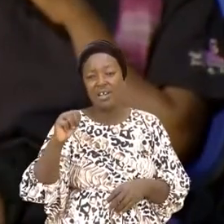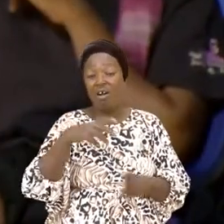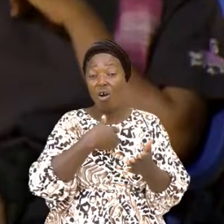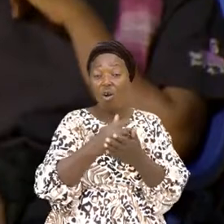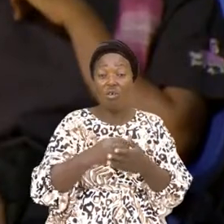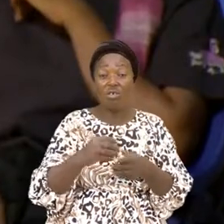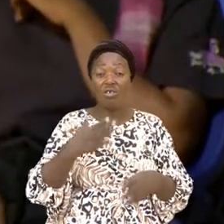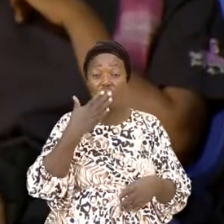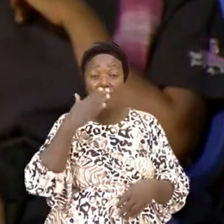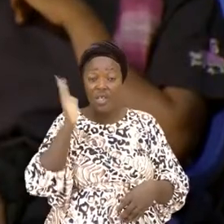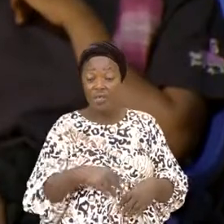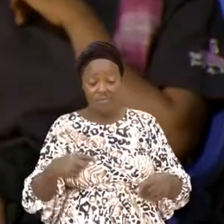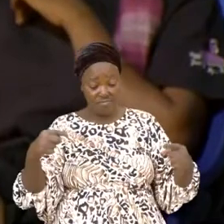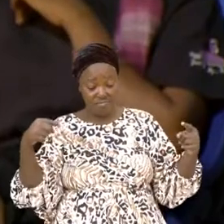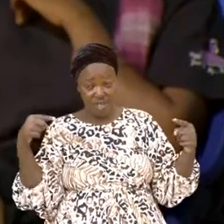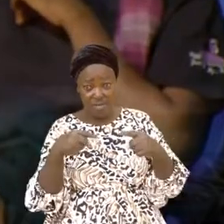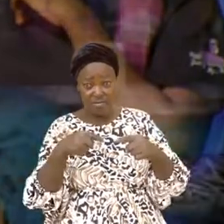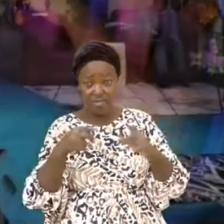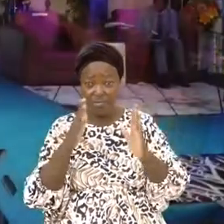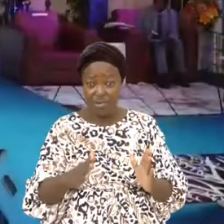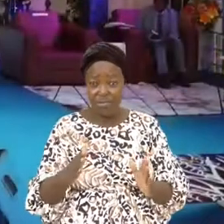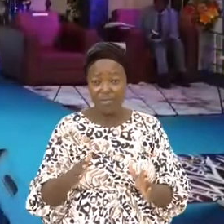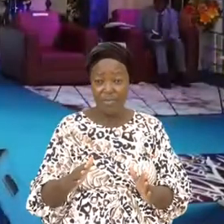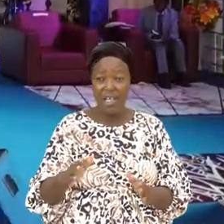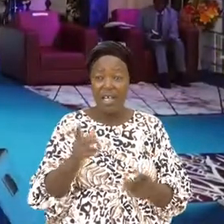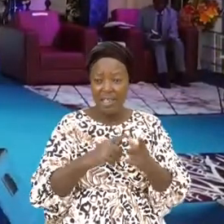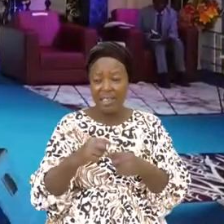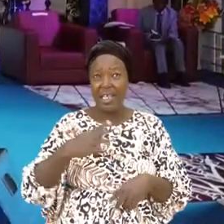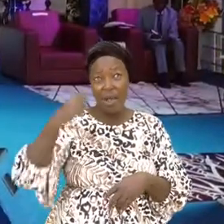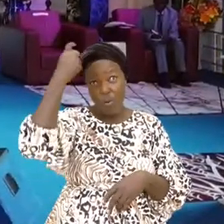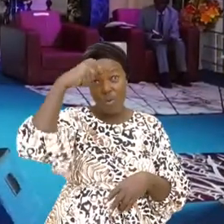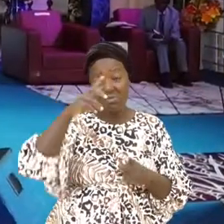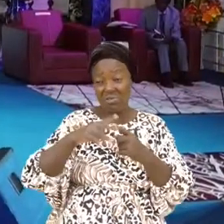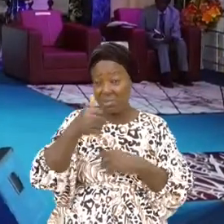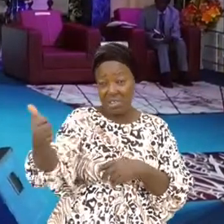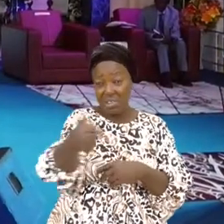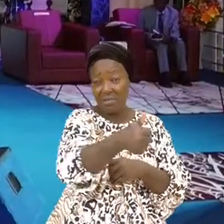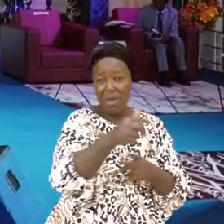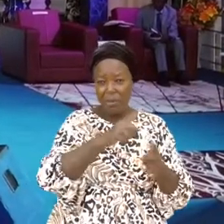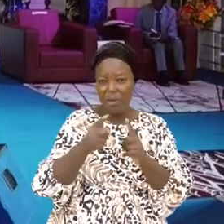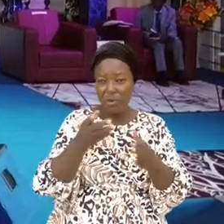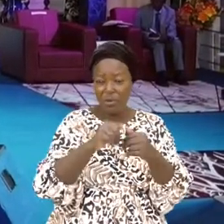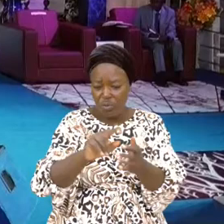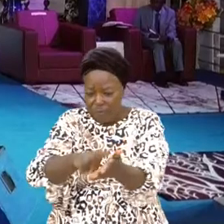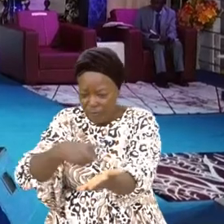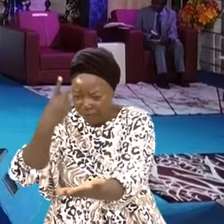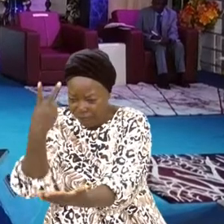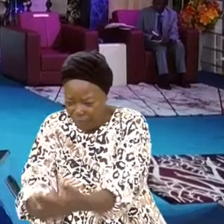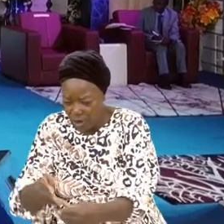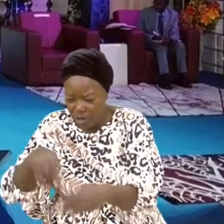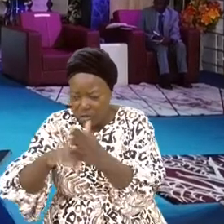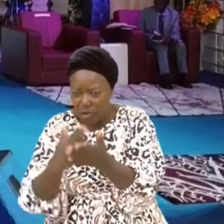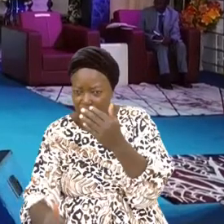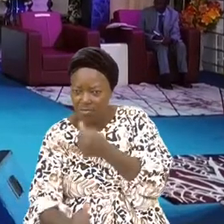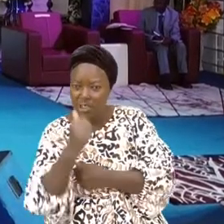Conspirators are wise, in quotes. They want you to land on something dangerous.